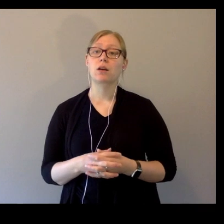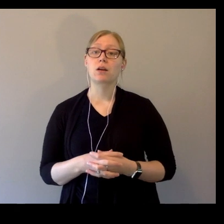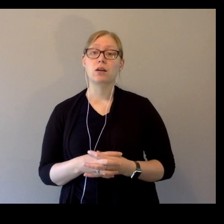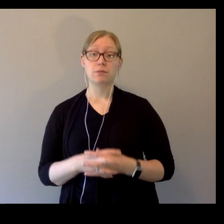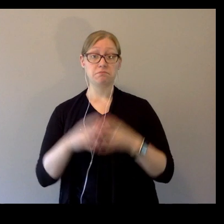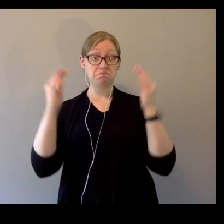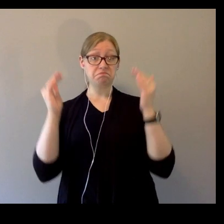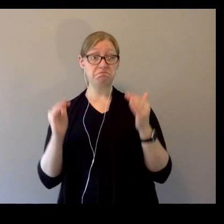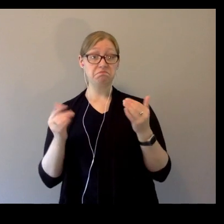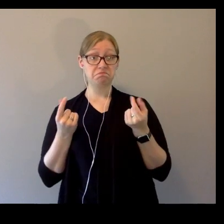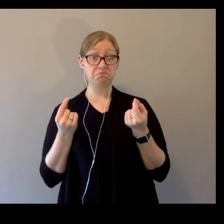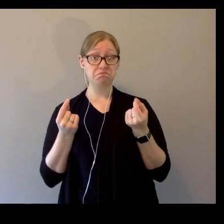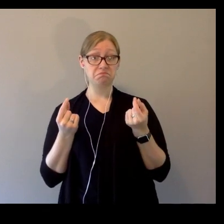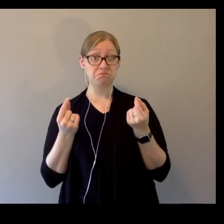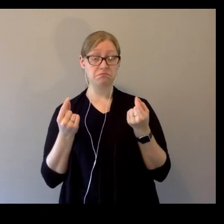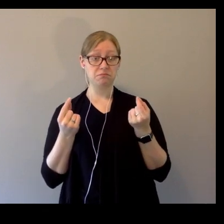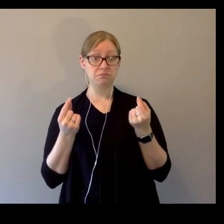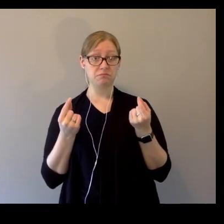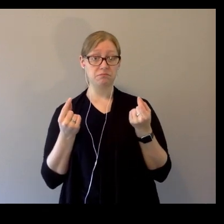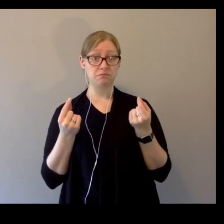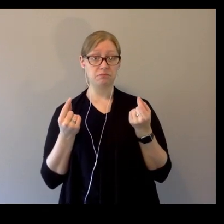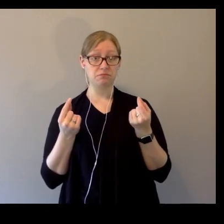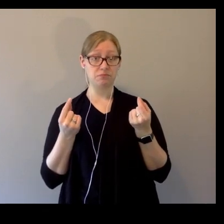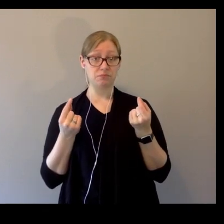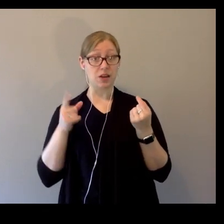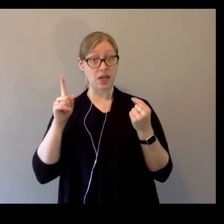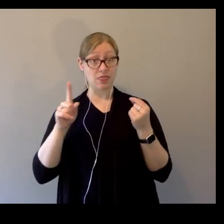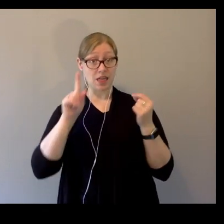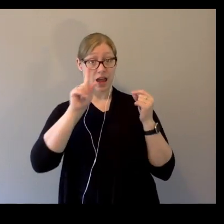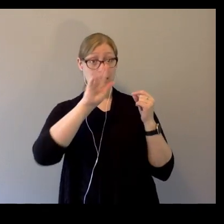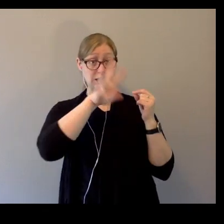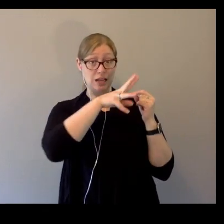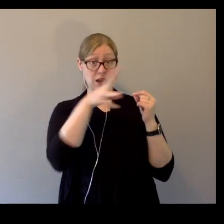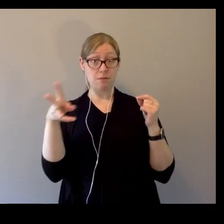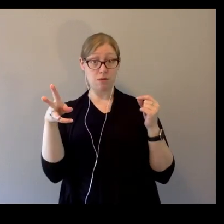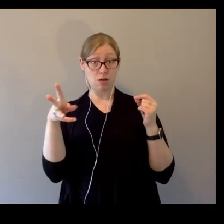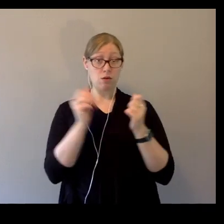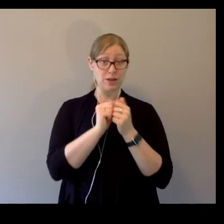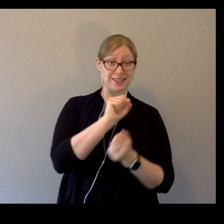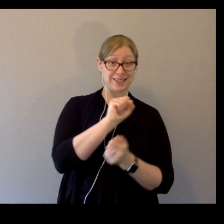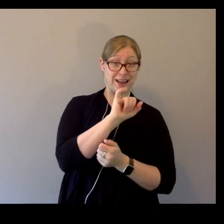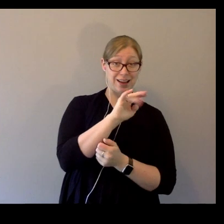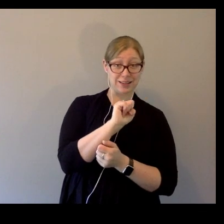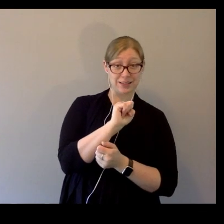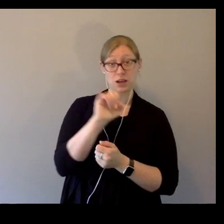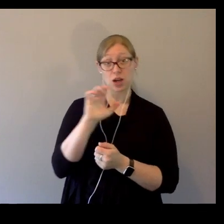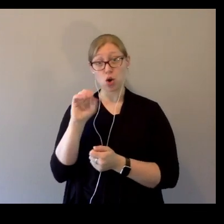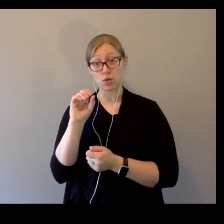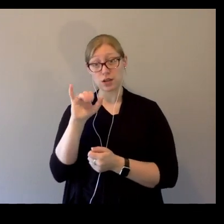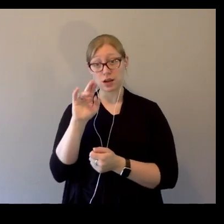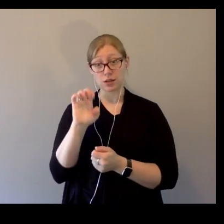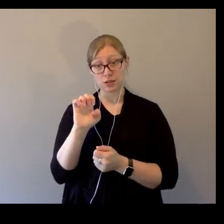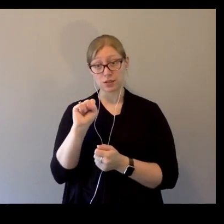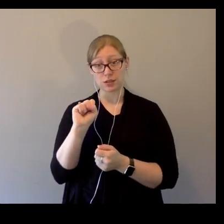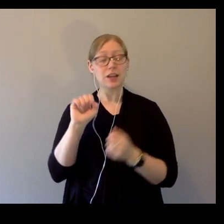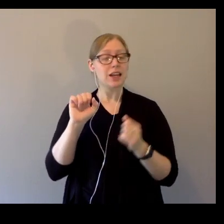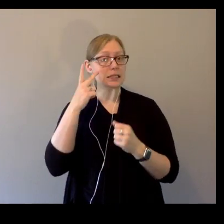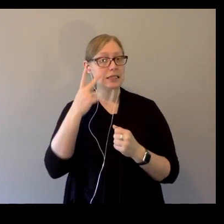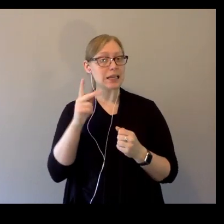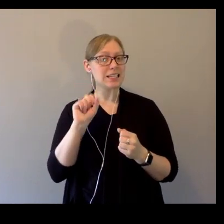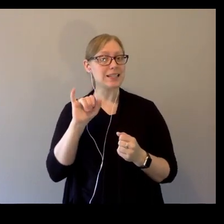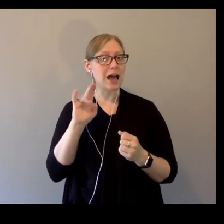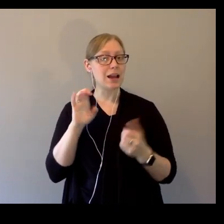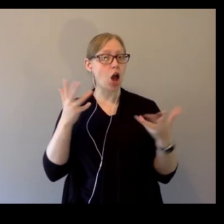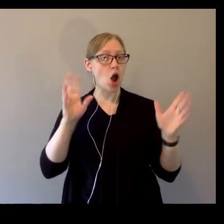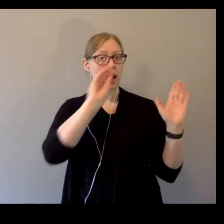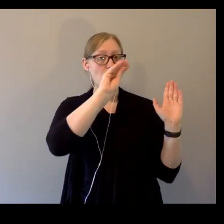The next thing I'd like you to do is take, and in this table of sines and cosines, you can see the sine is already calculated for you across the